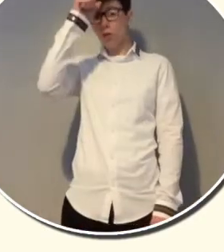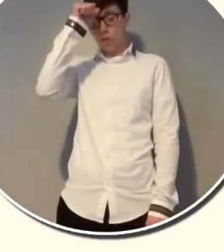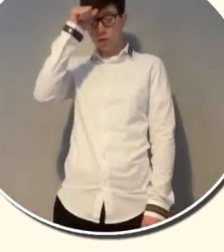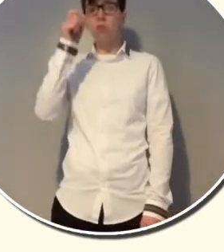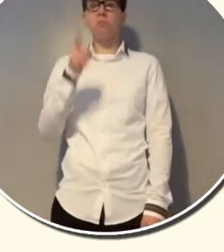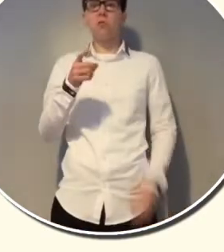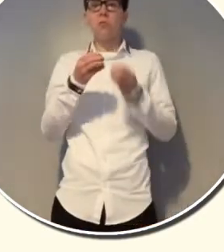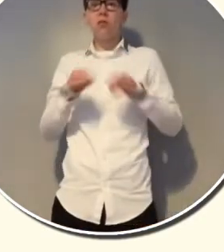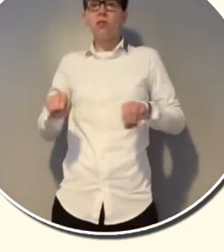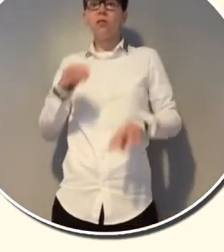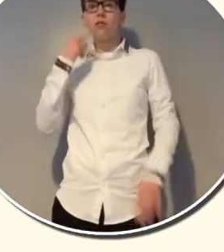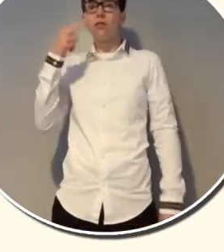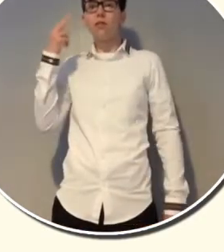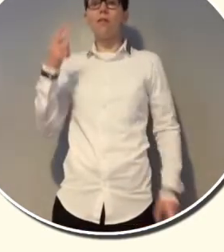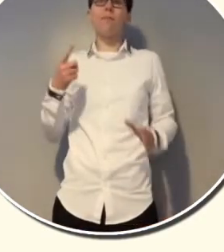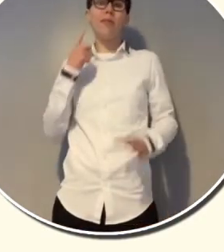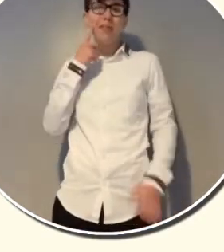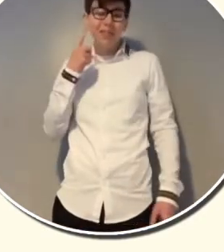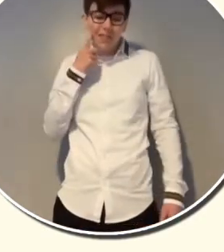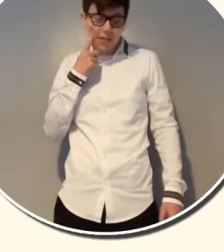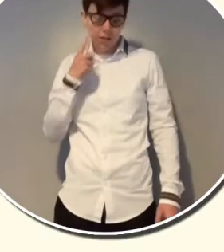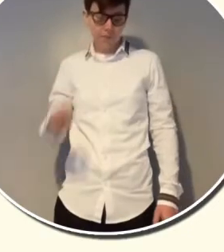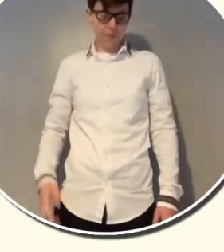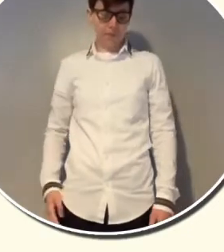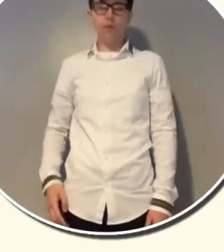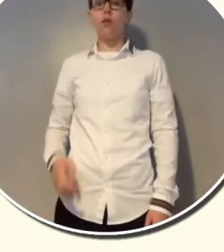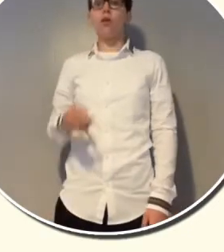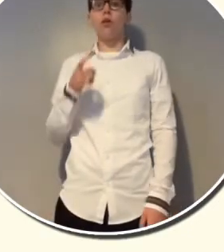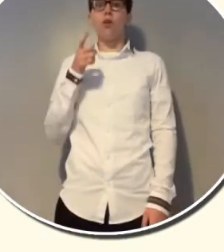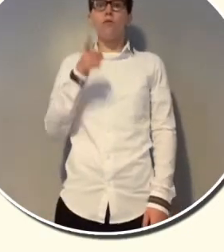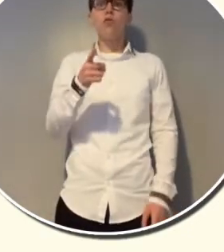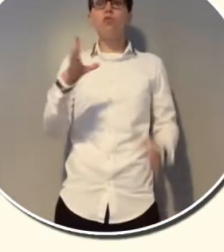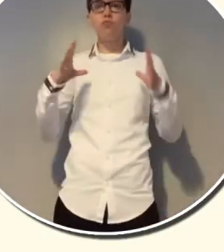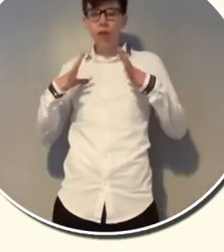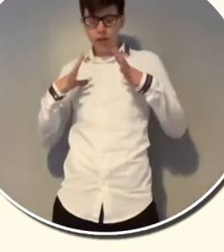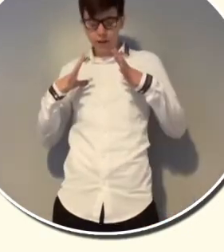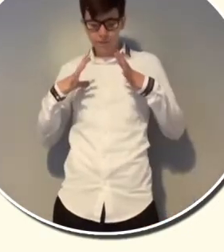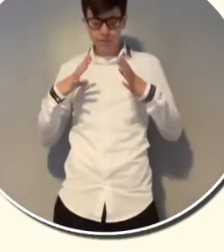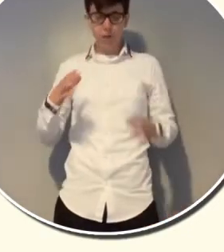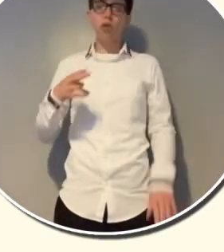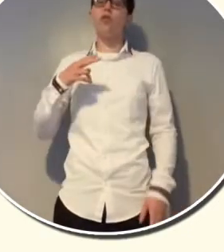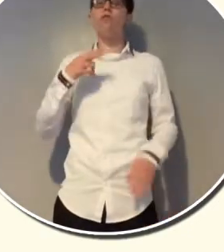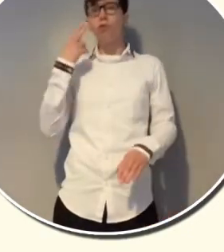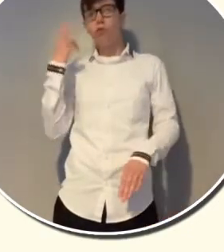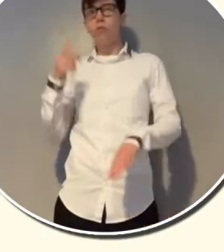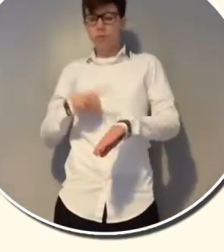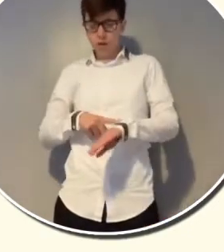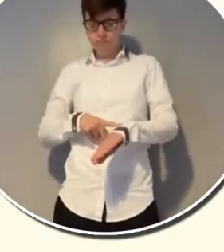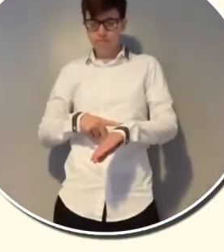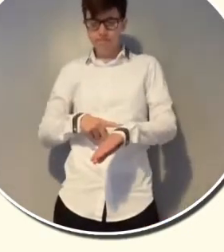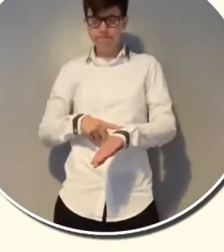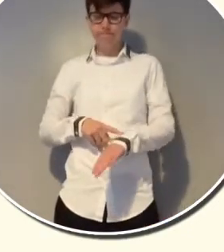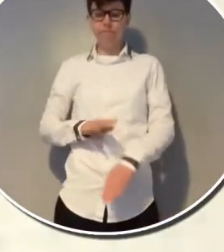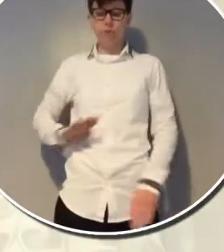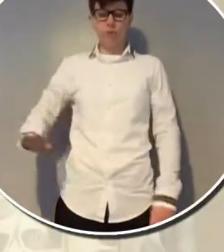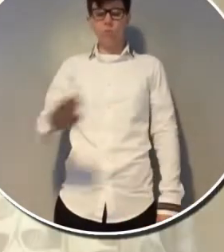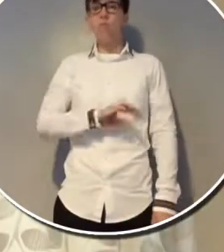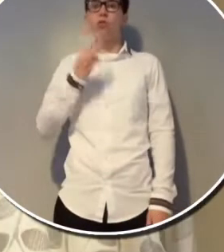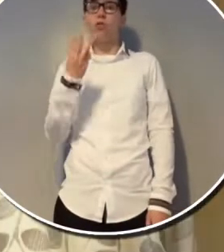hands. If you're ready for rhyme time, if you're ready for rhyme time, if you're ready for rhyme time, clap your